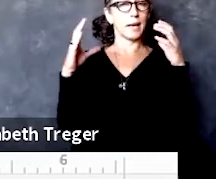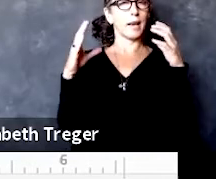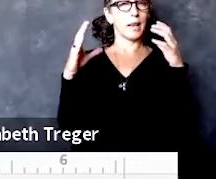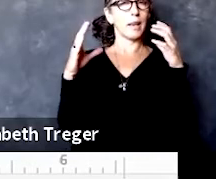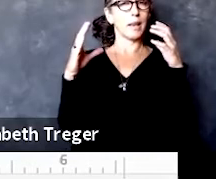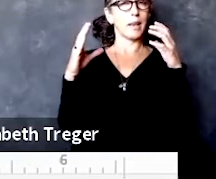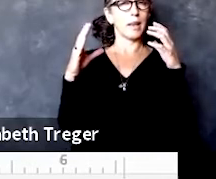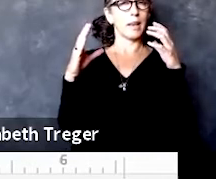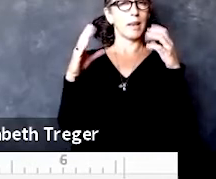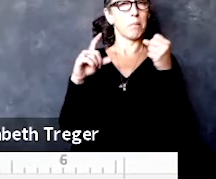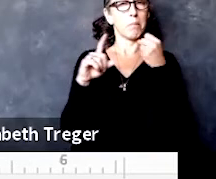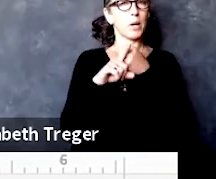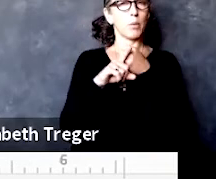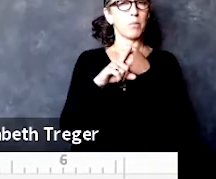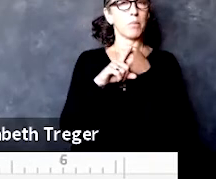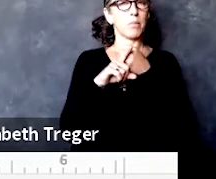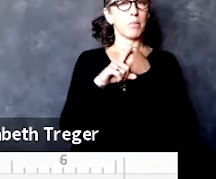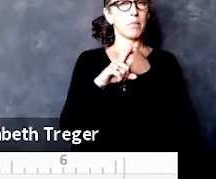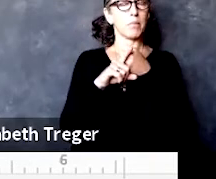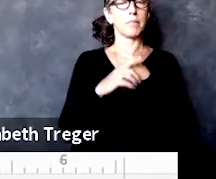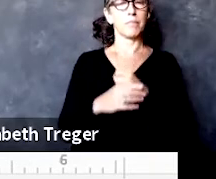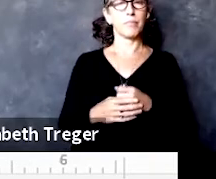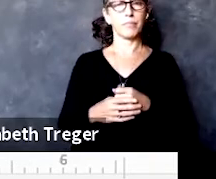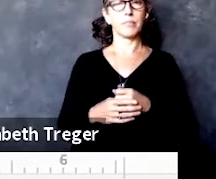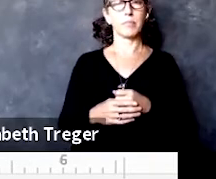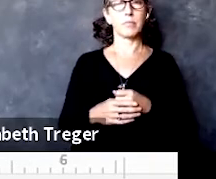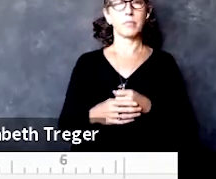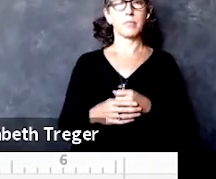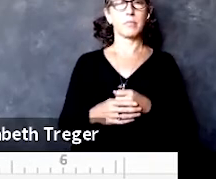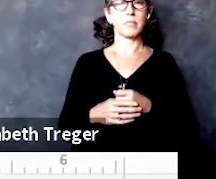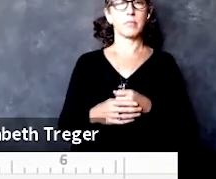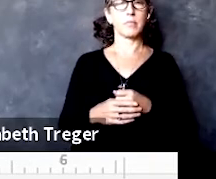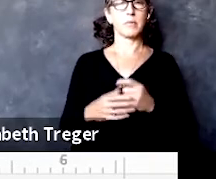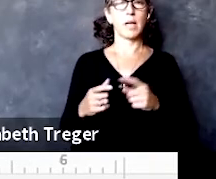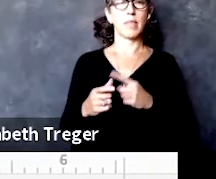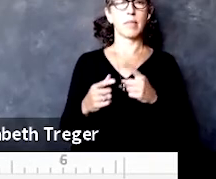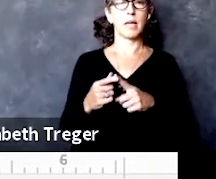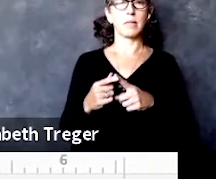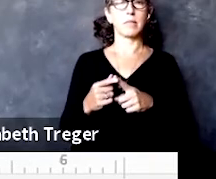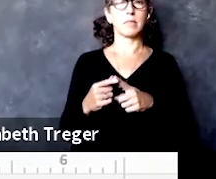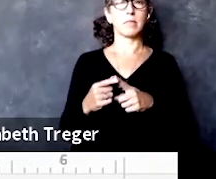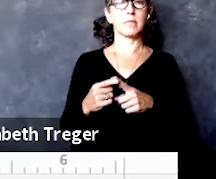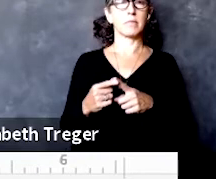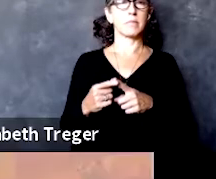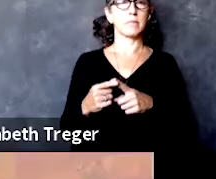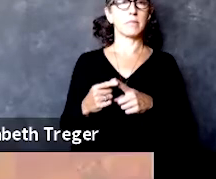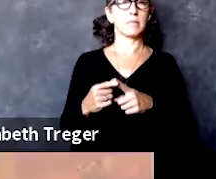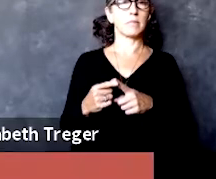meaningful. And then of the 6 steps, you go to, let me show this a little bit